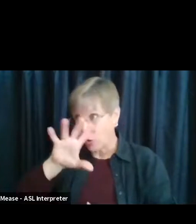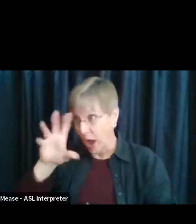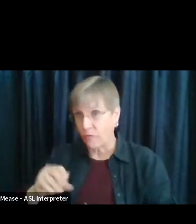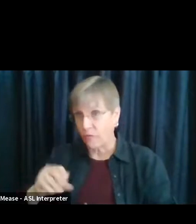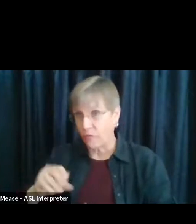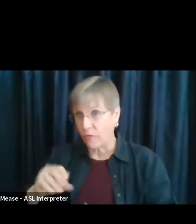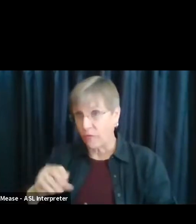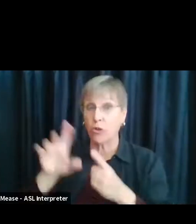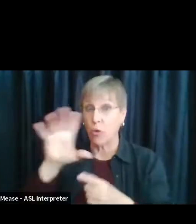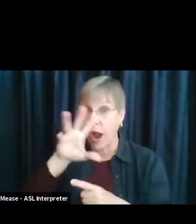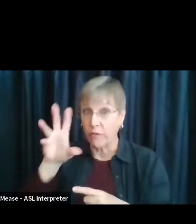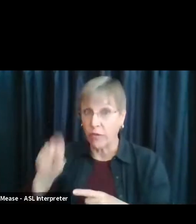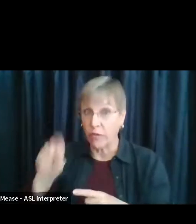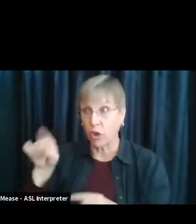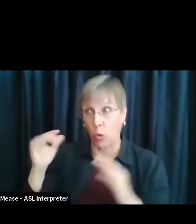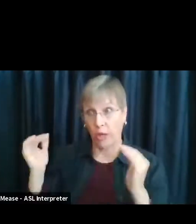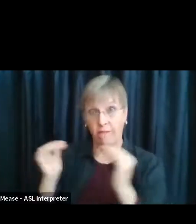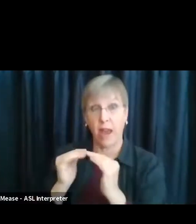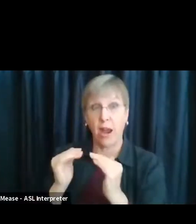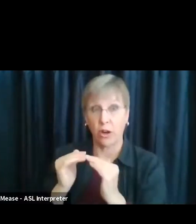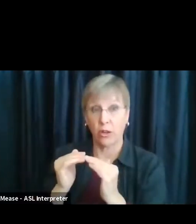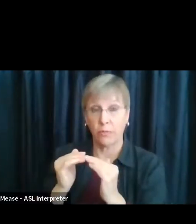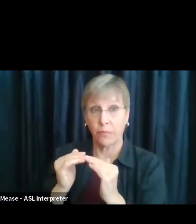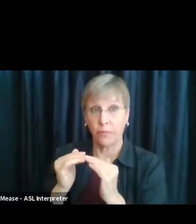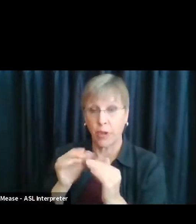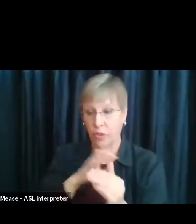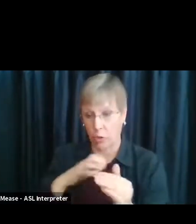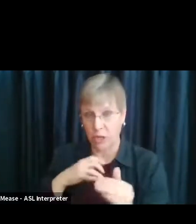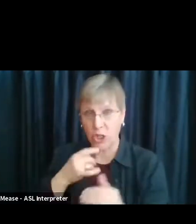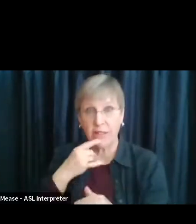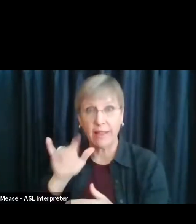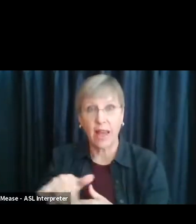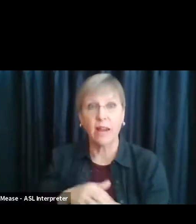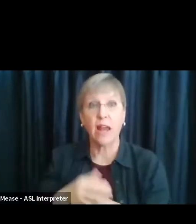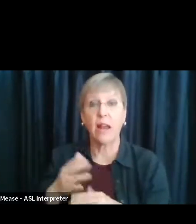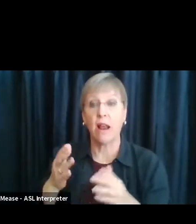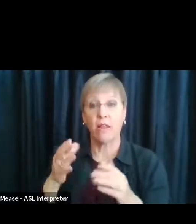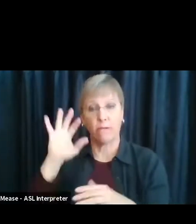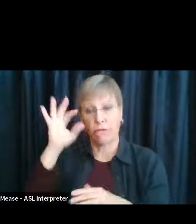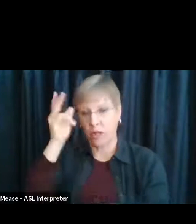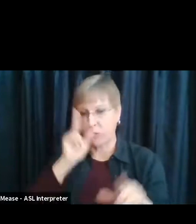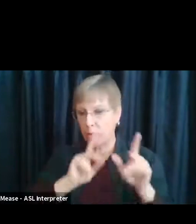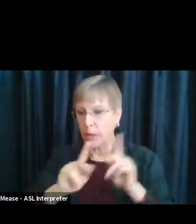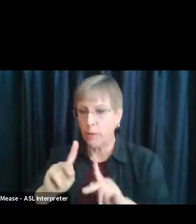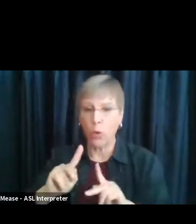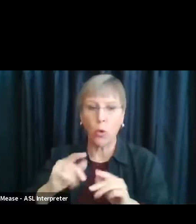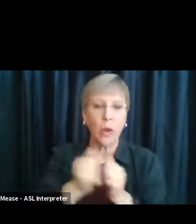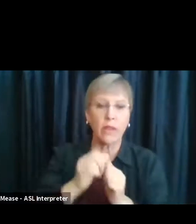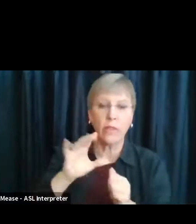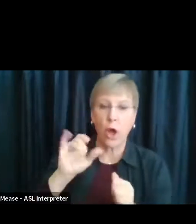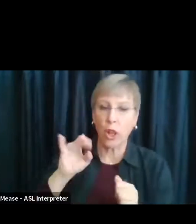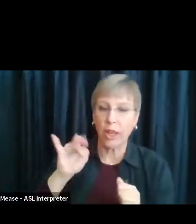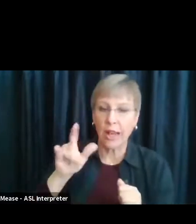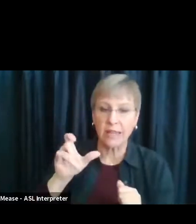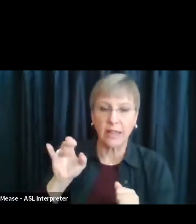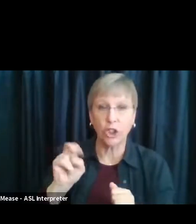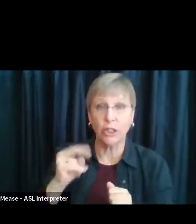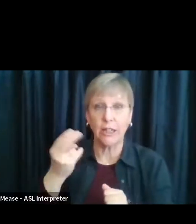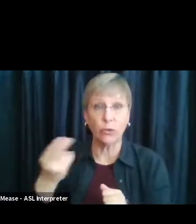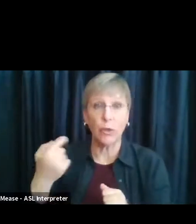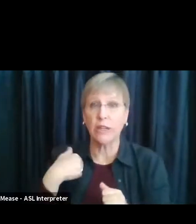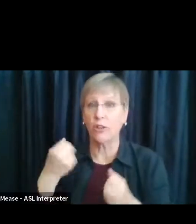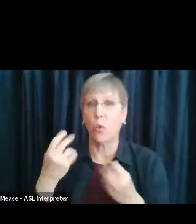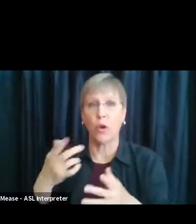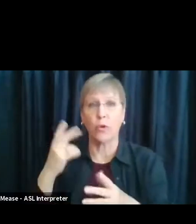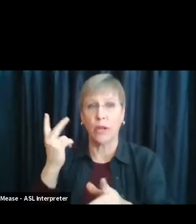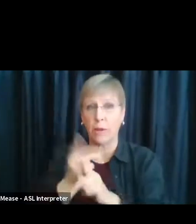it's only fair, and we can't live as French people with a colonization history. We don't want to keep it alive,